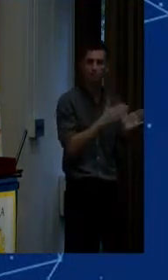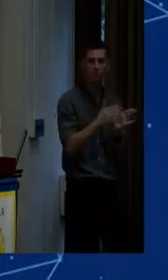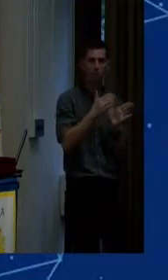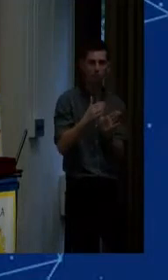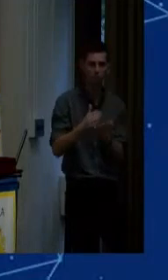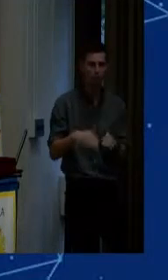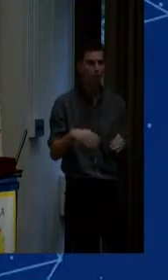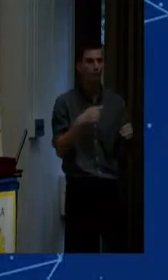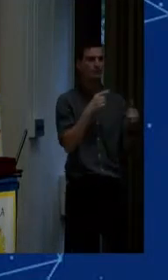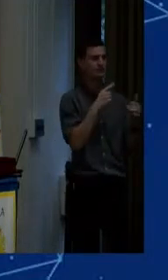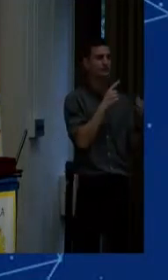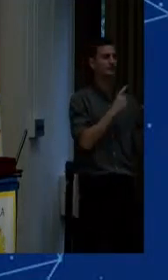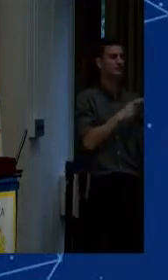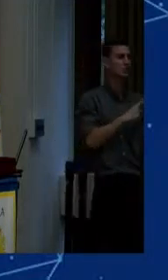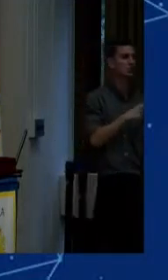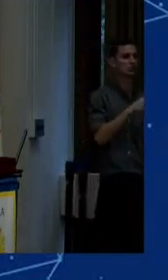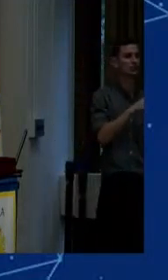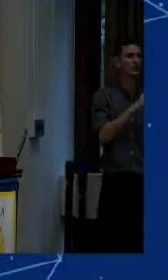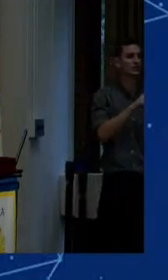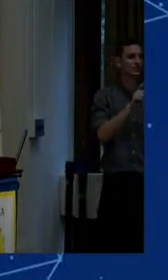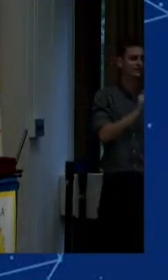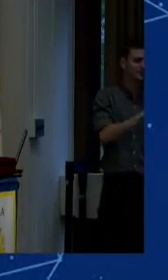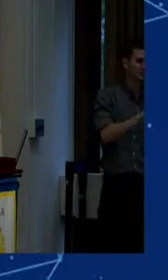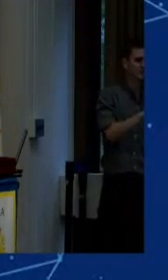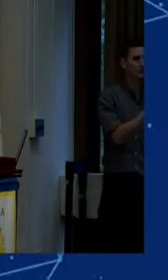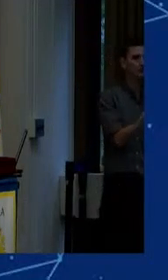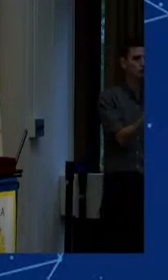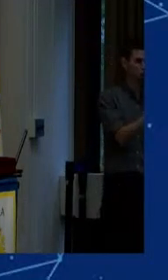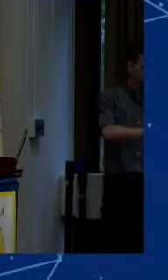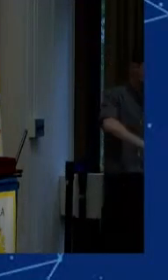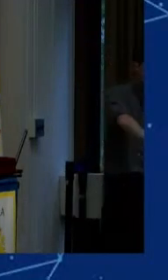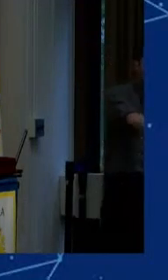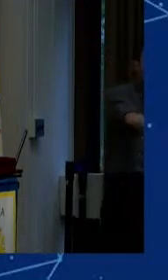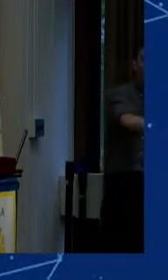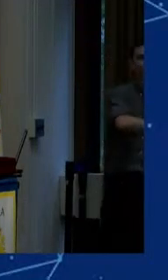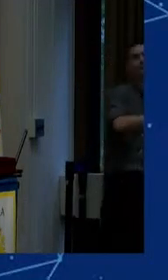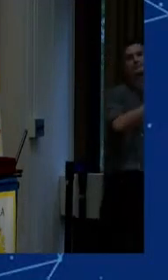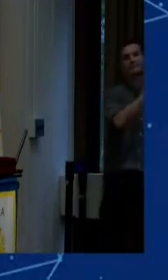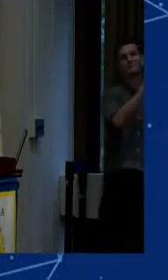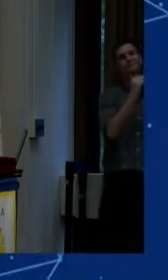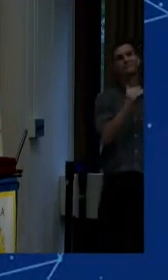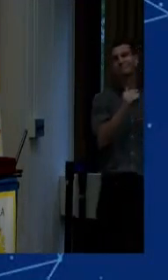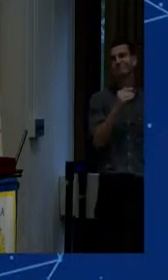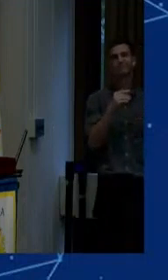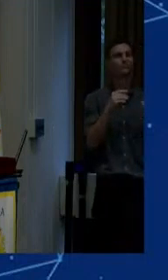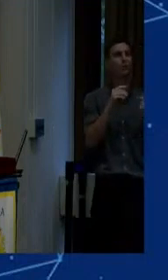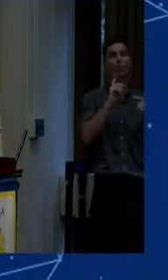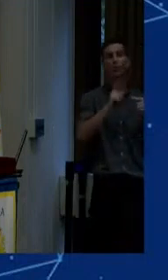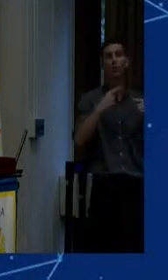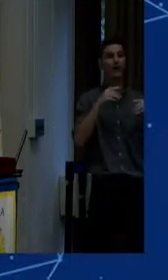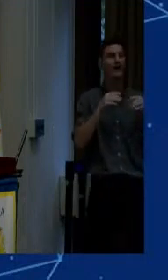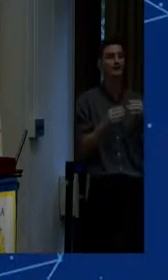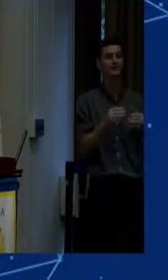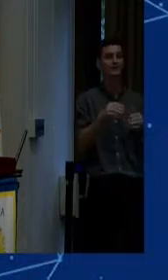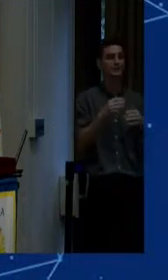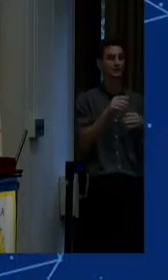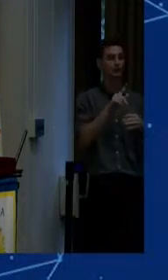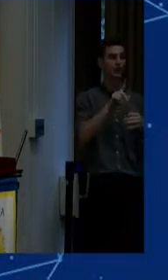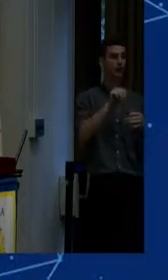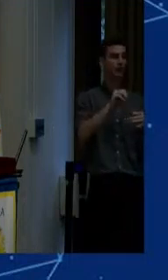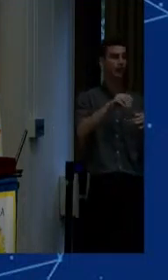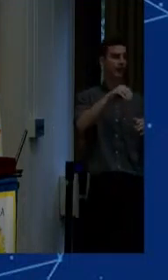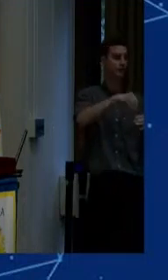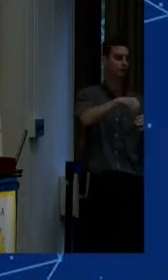everything from testing soil pH to, you know, when to plant different things, when to pull in the